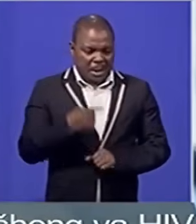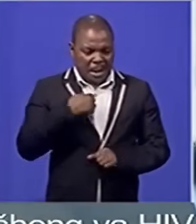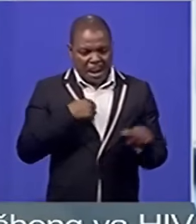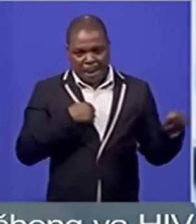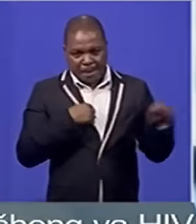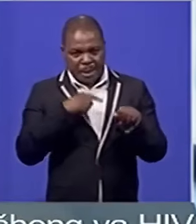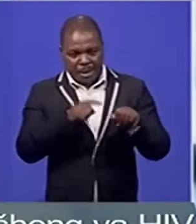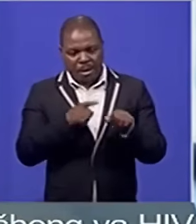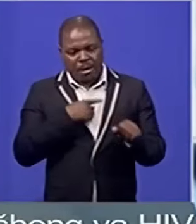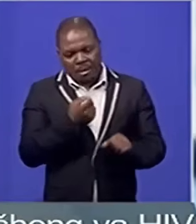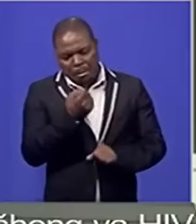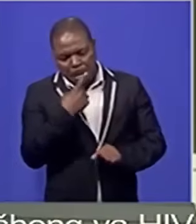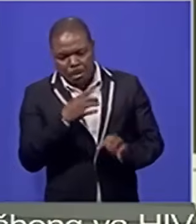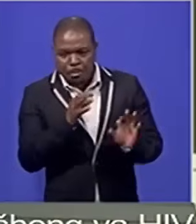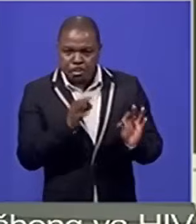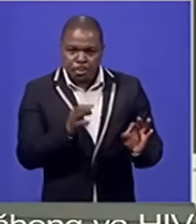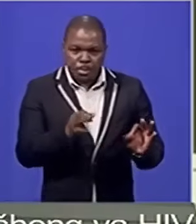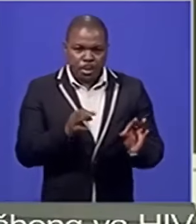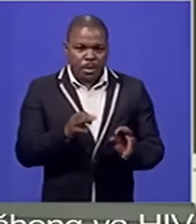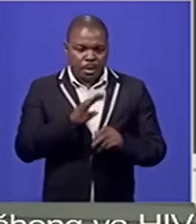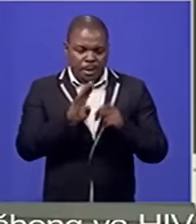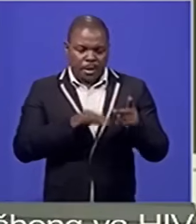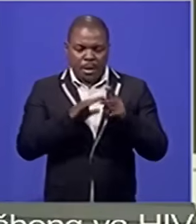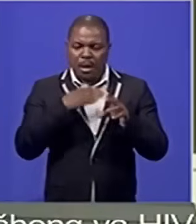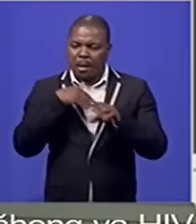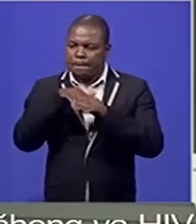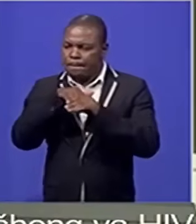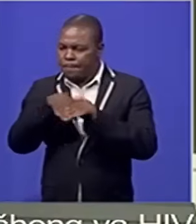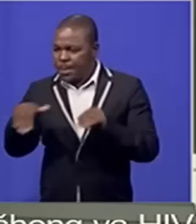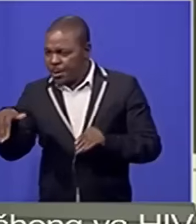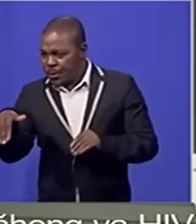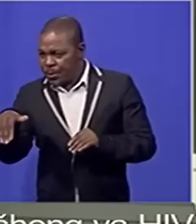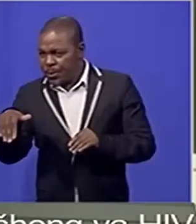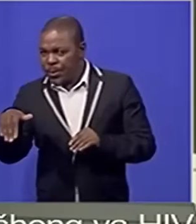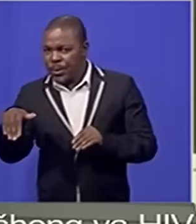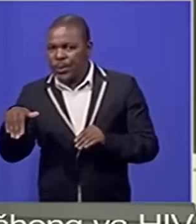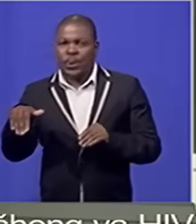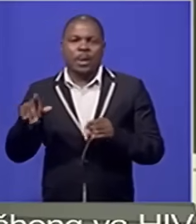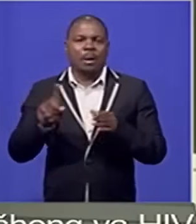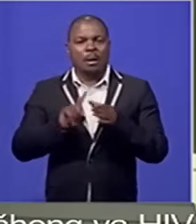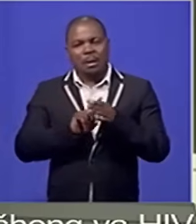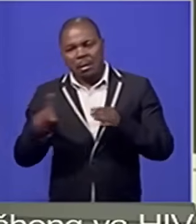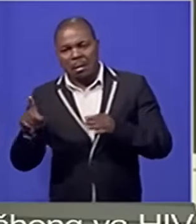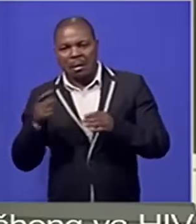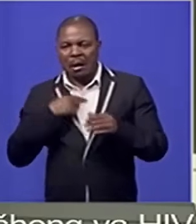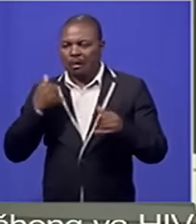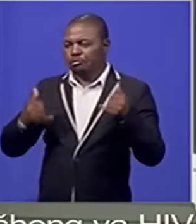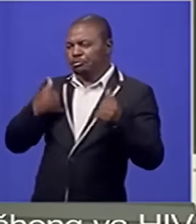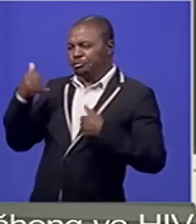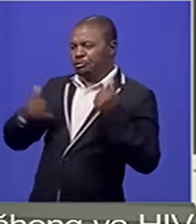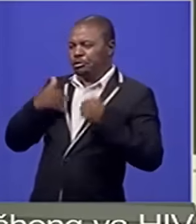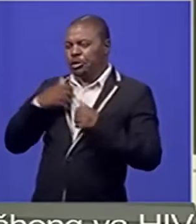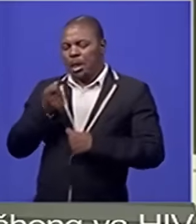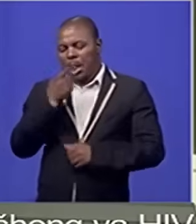nwa dipilisi pila ka ya go ntle ka thoma ka le menate ka tloela